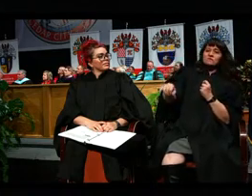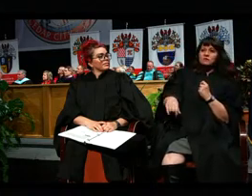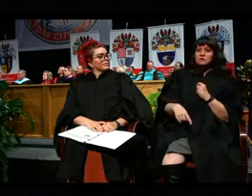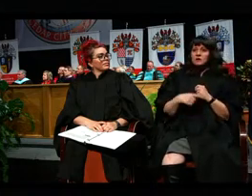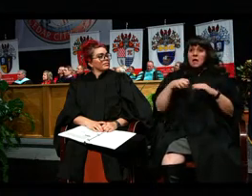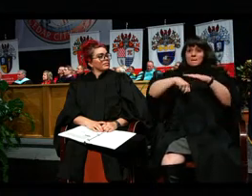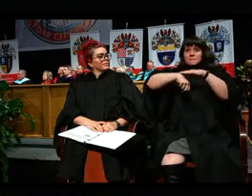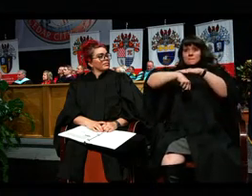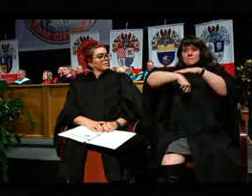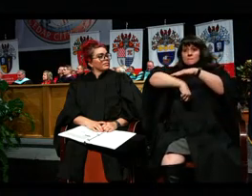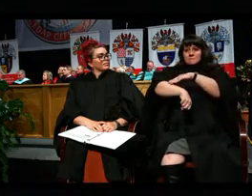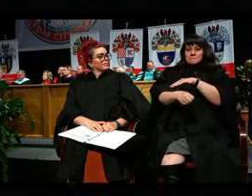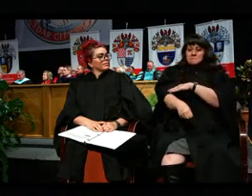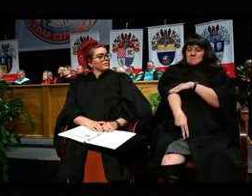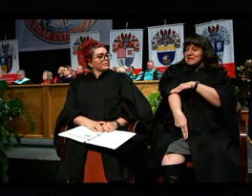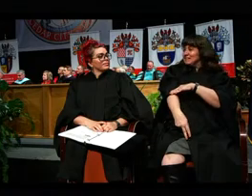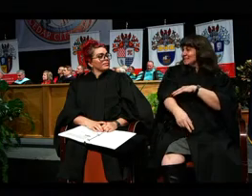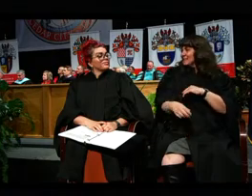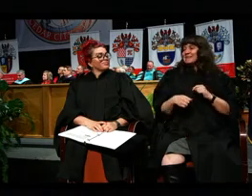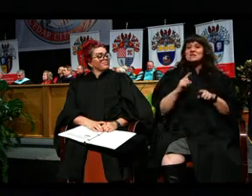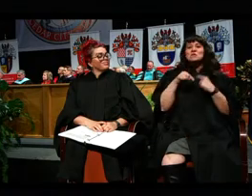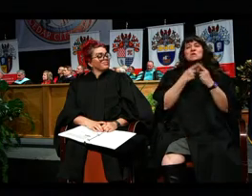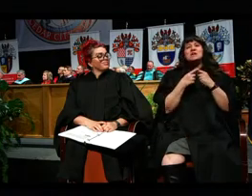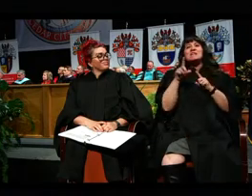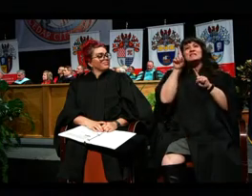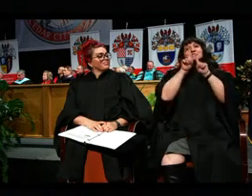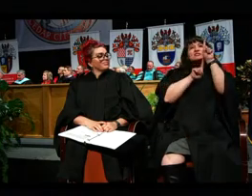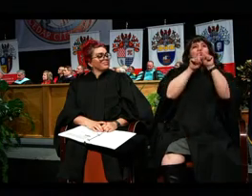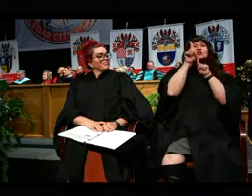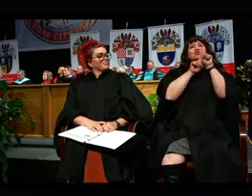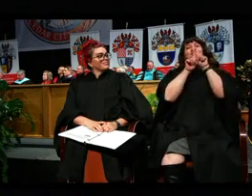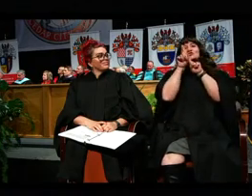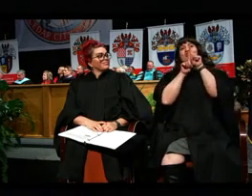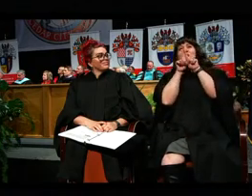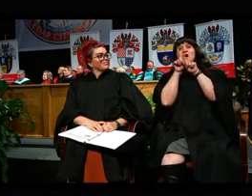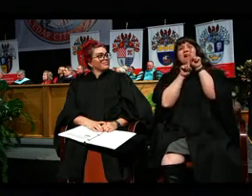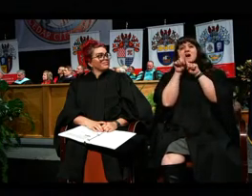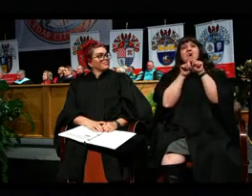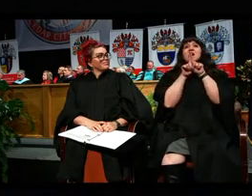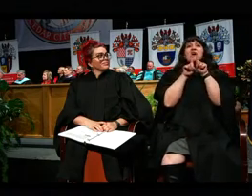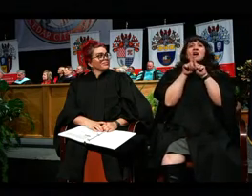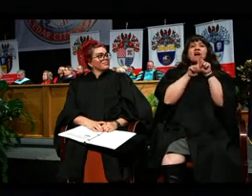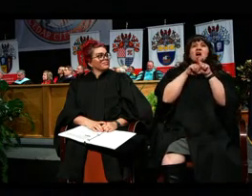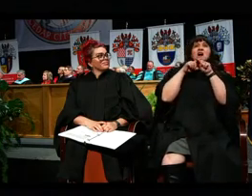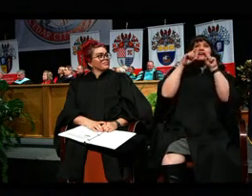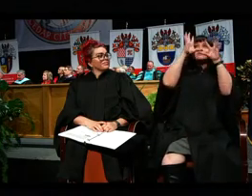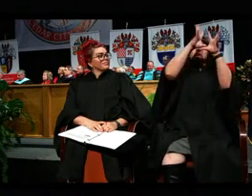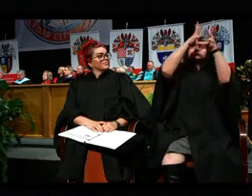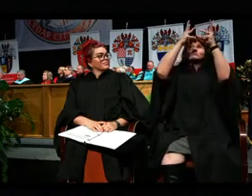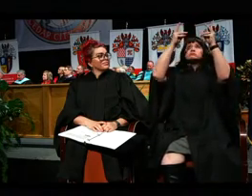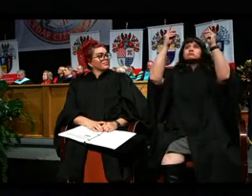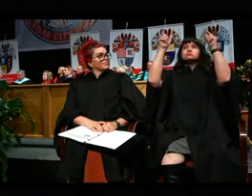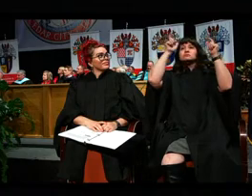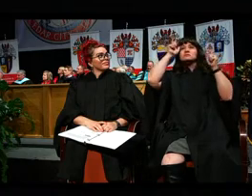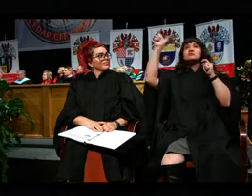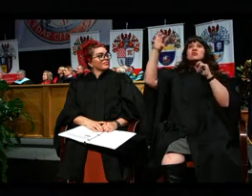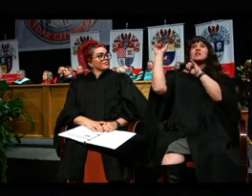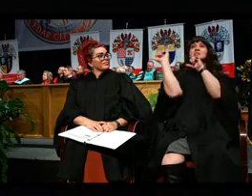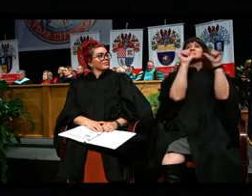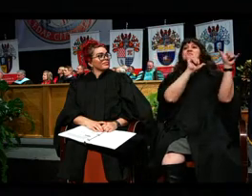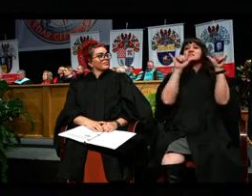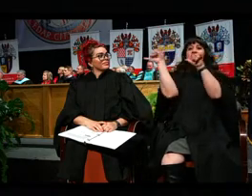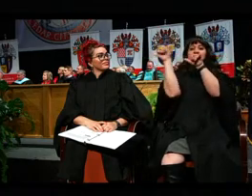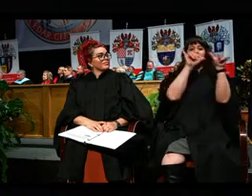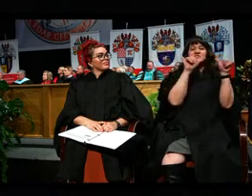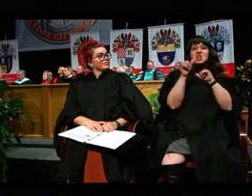midnight, when the stars slip their traces and race the moon like wild horses to their death